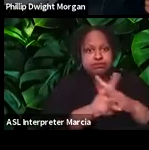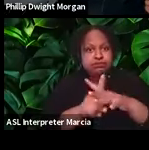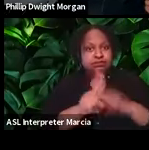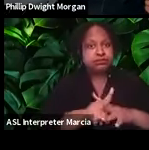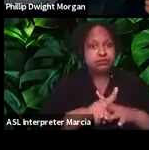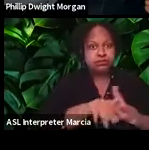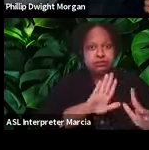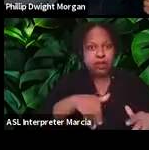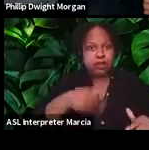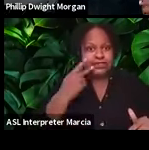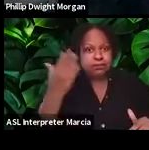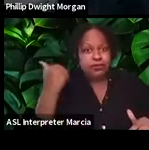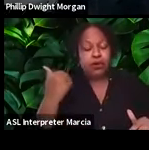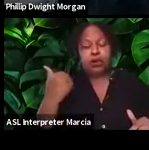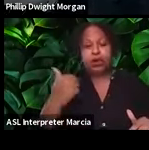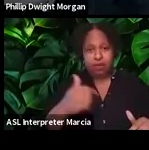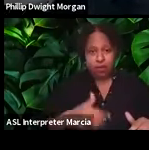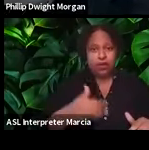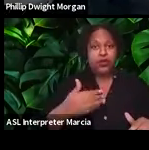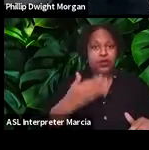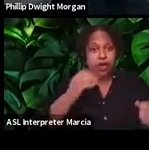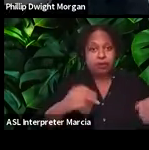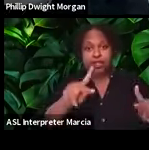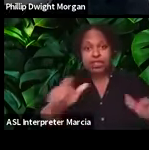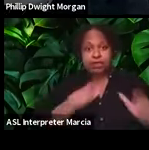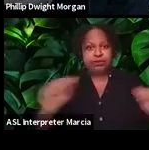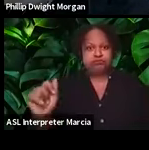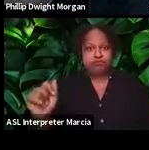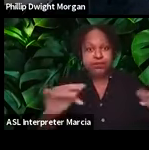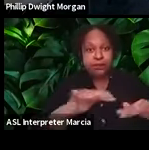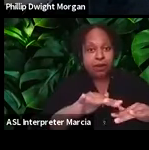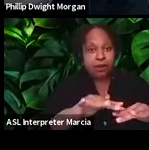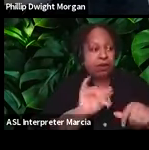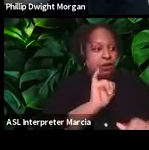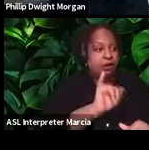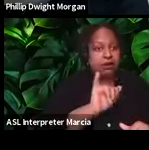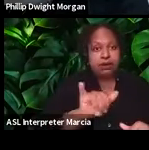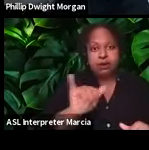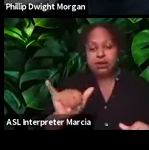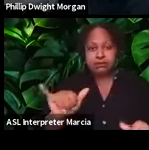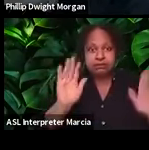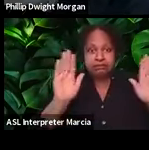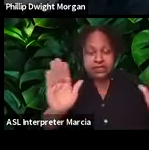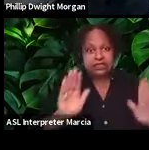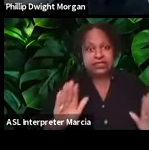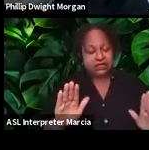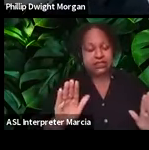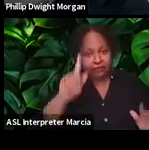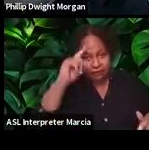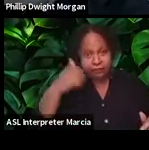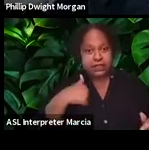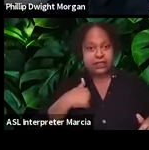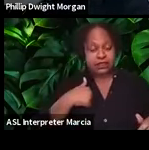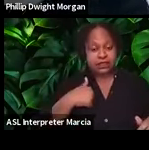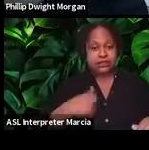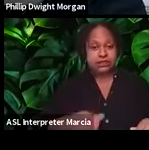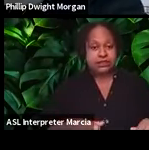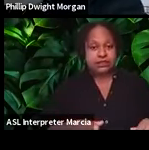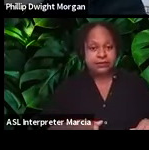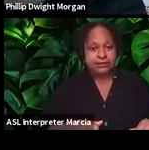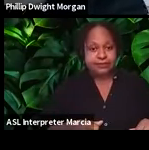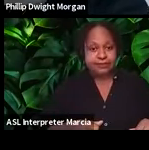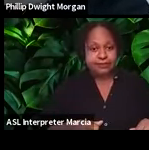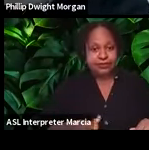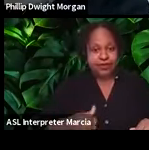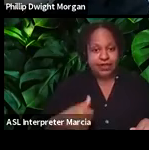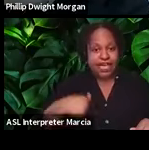a lot of people came out. And for me, that was amazing. I have seen rugby,